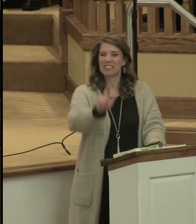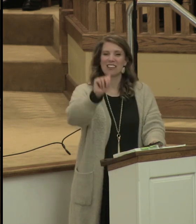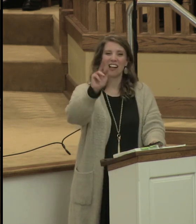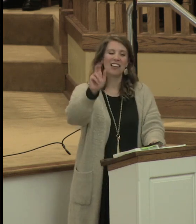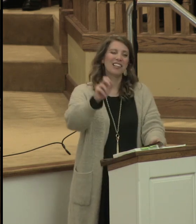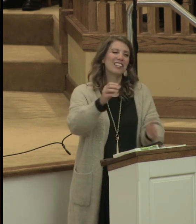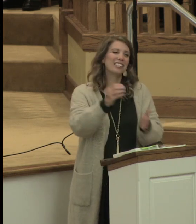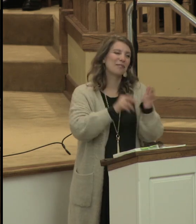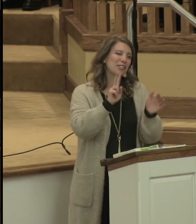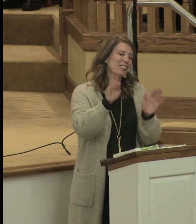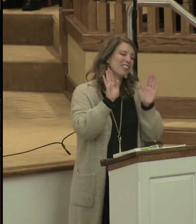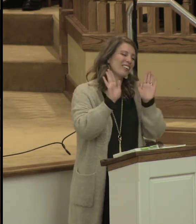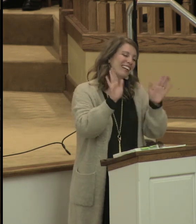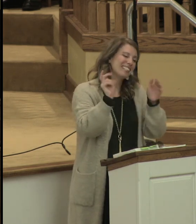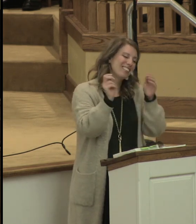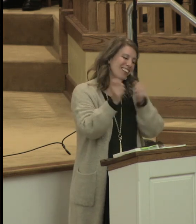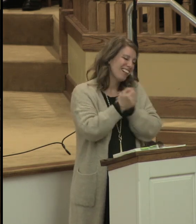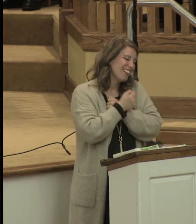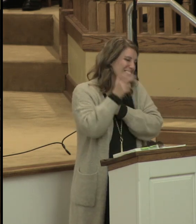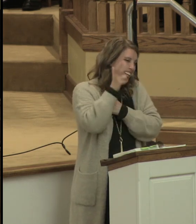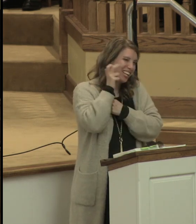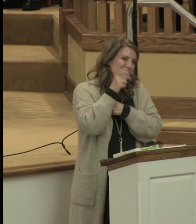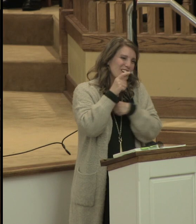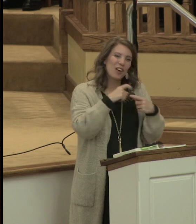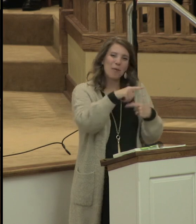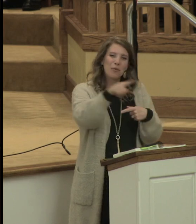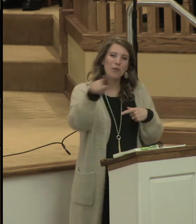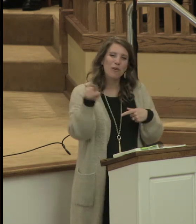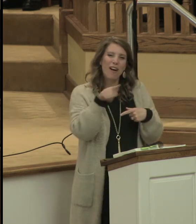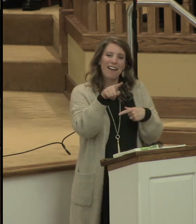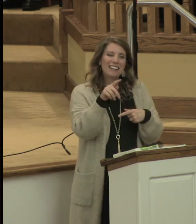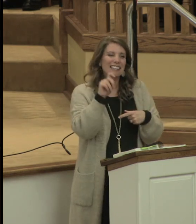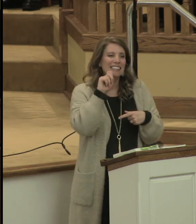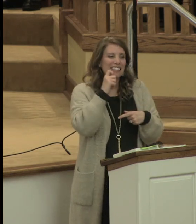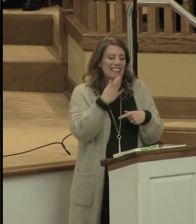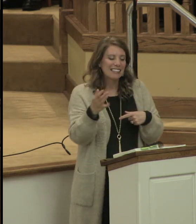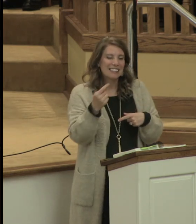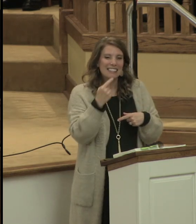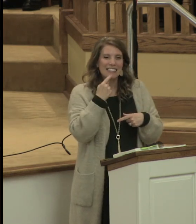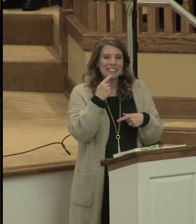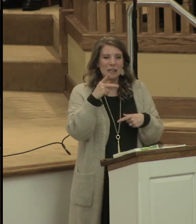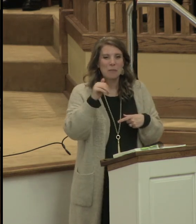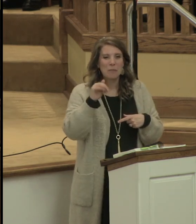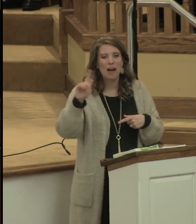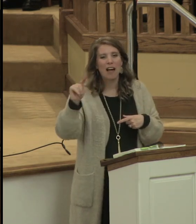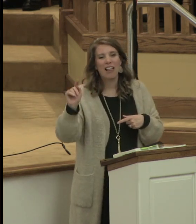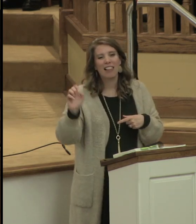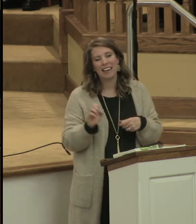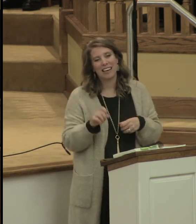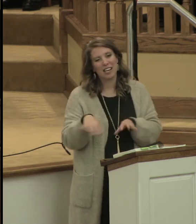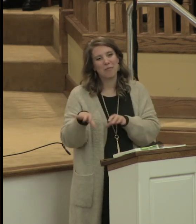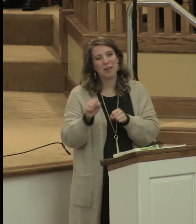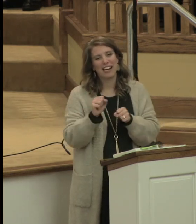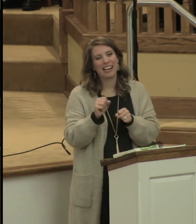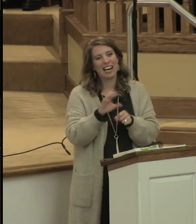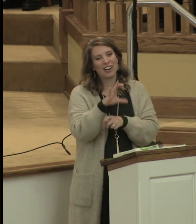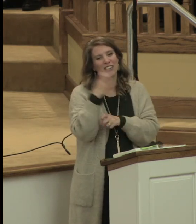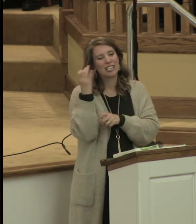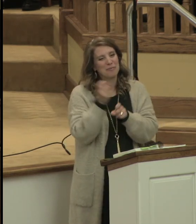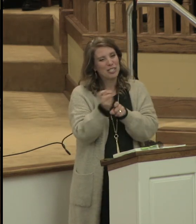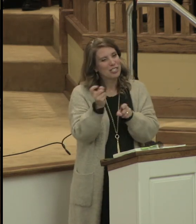2. Great testimonies there. I love to hear from the pew. Y'all have always have neat things to say. Paulette will break out Christmas jokes in full force starting